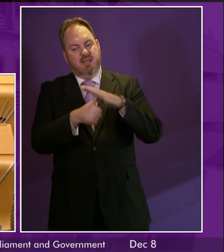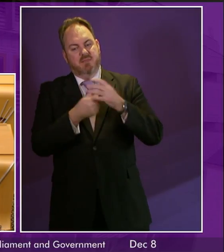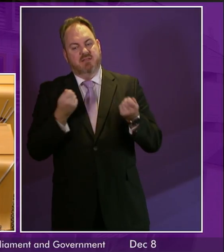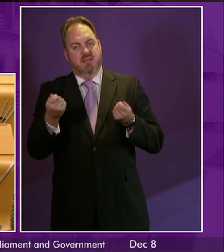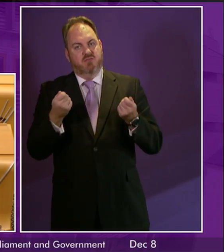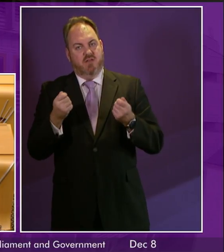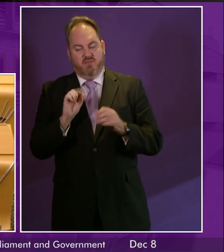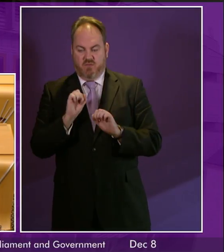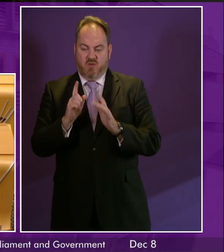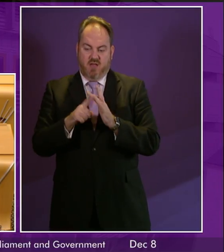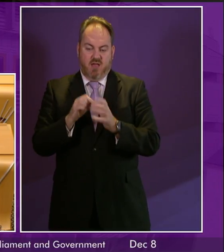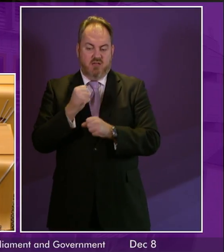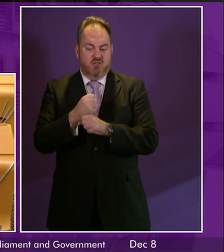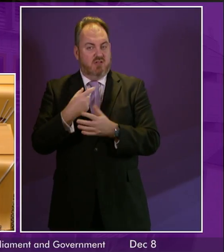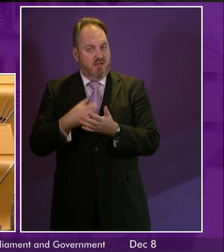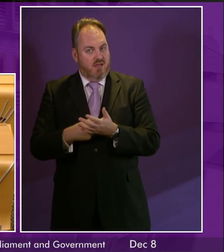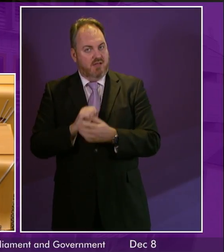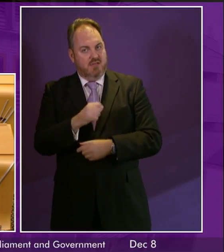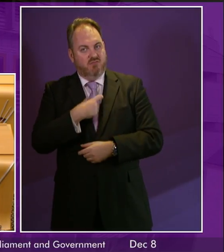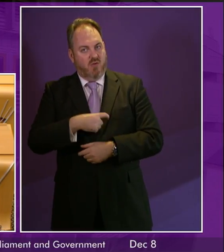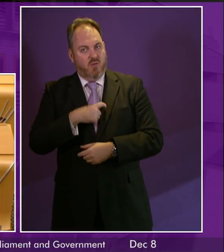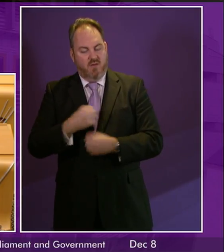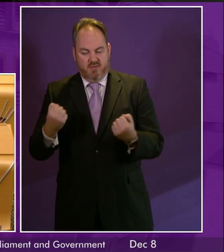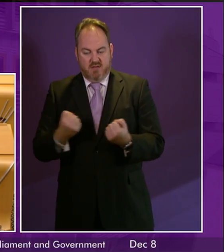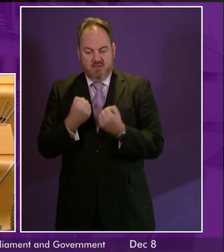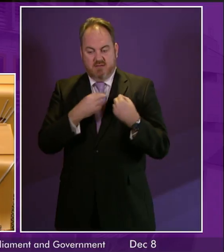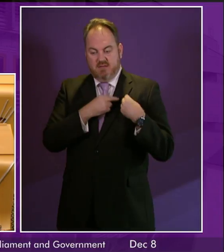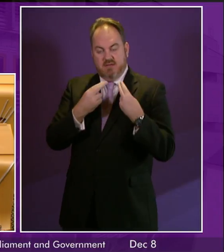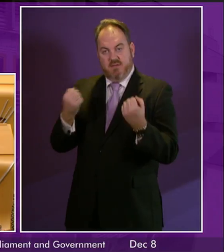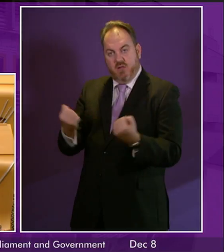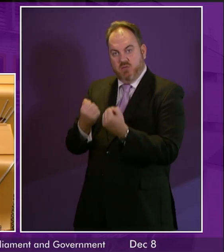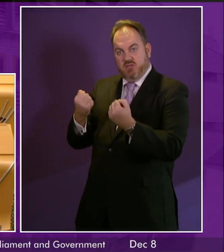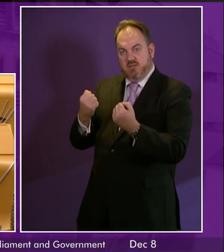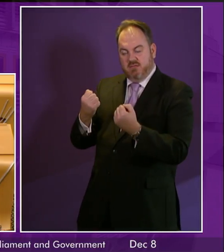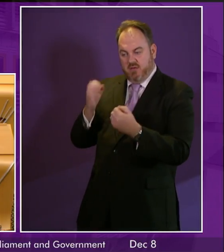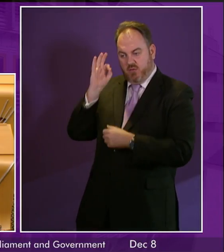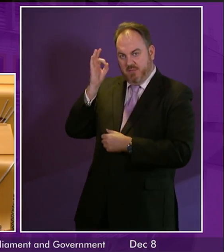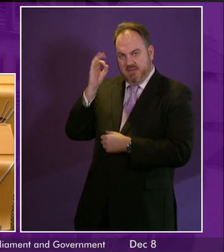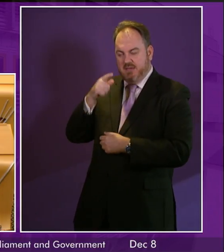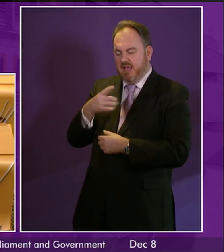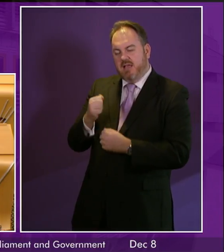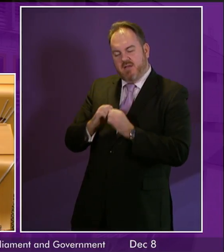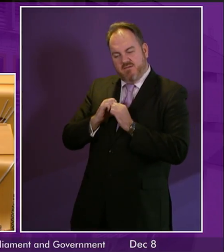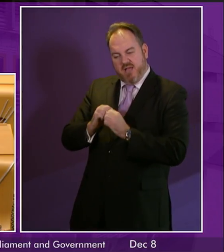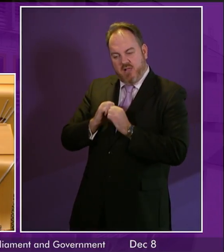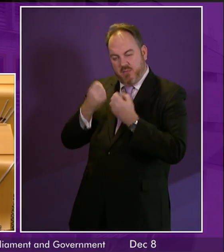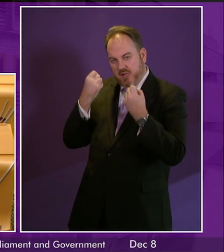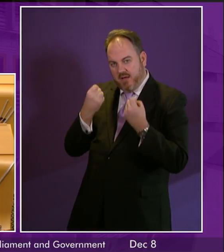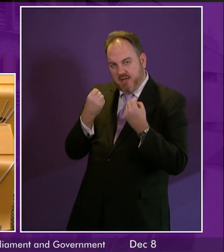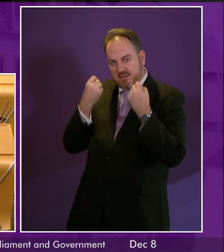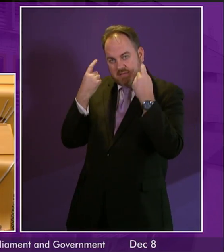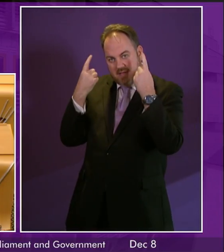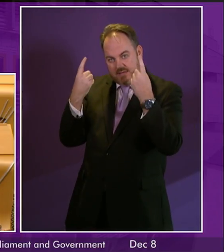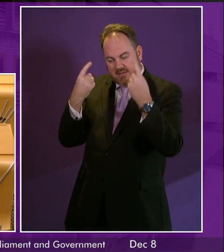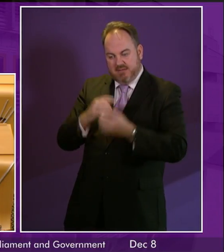intergovernmental relations and his role as convener of the Devolution Further Powers Committee, Mr Crawford brings a valuable insight to this